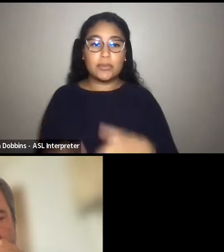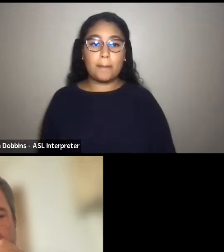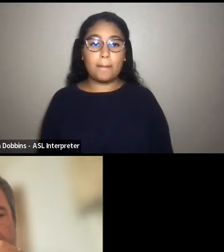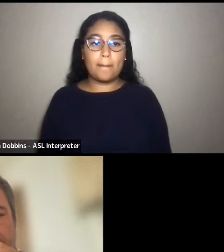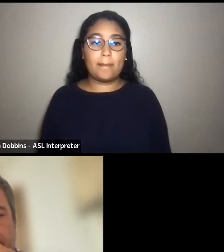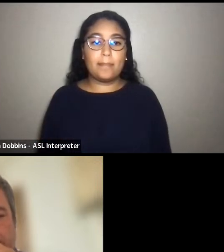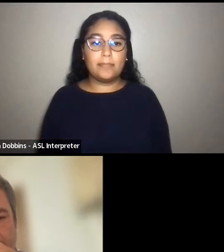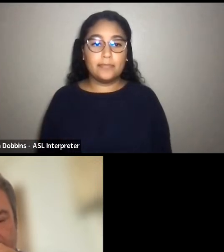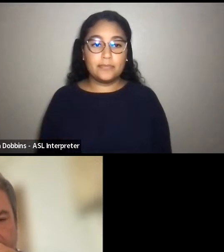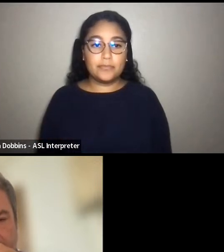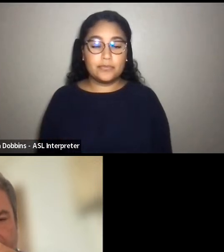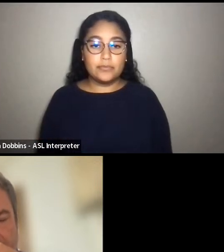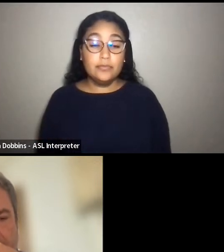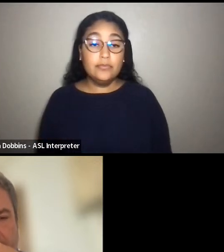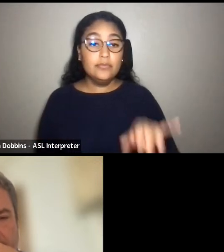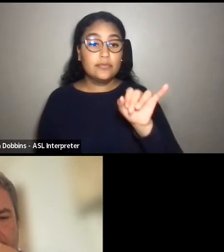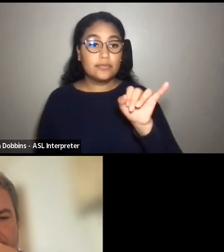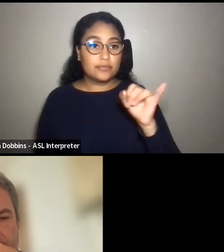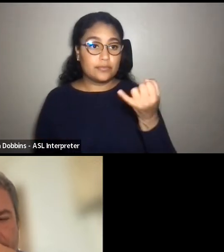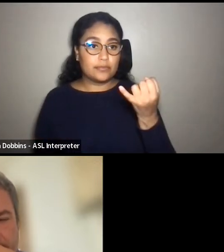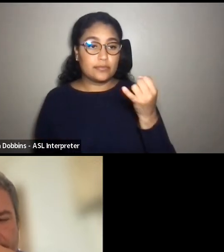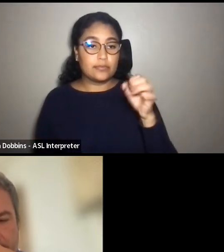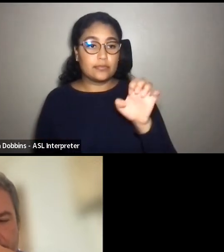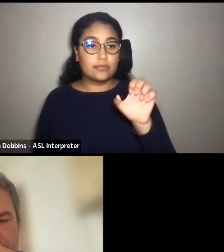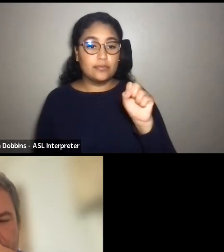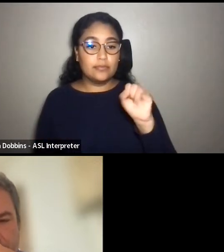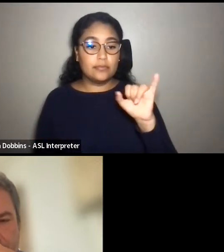Jessica Rosenbaum.